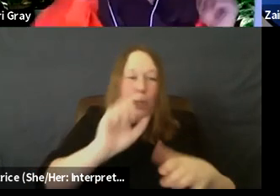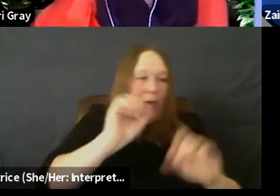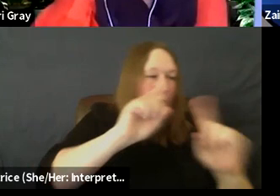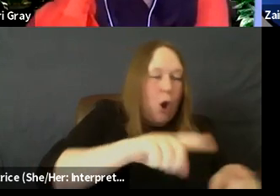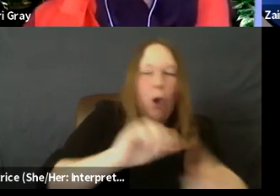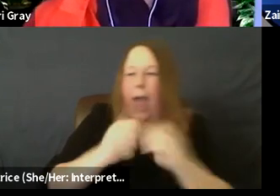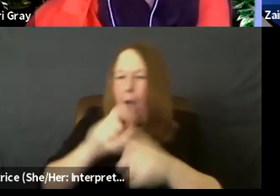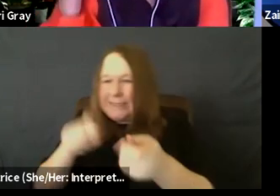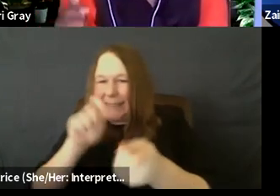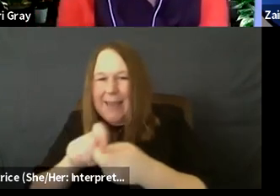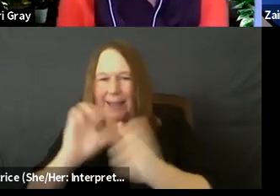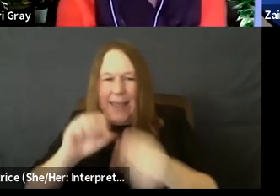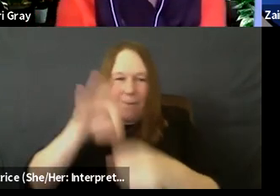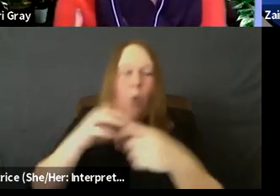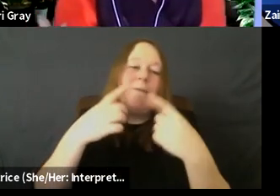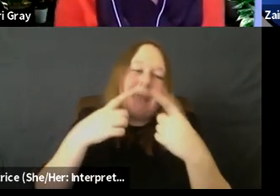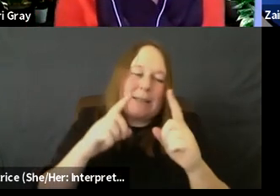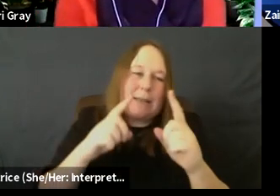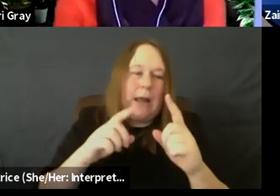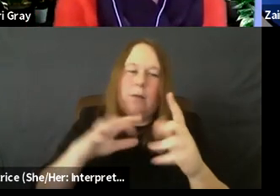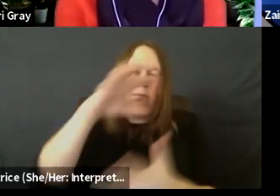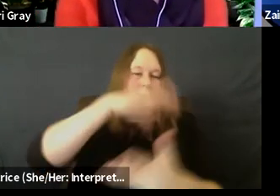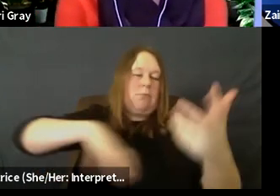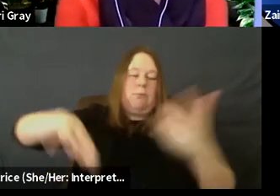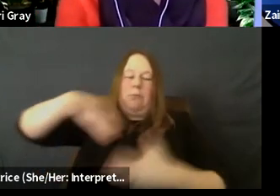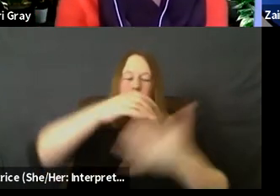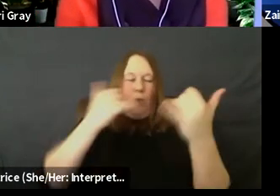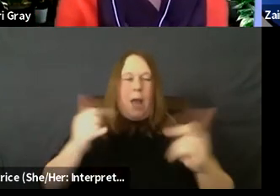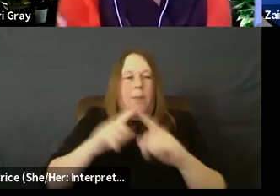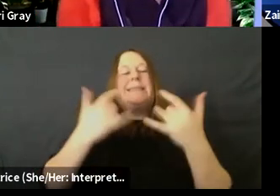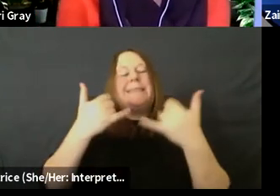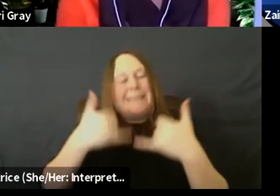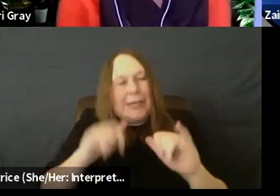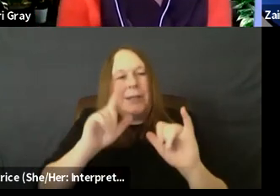and how exactly you can vote effectively, but we still need you to